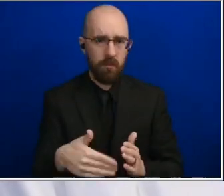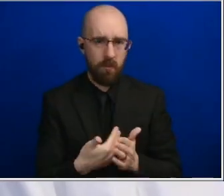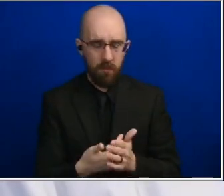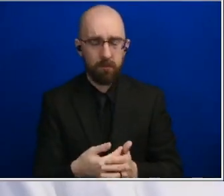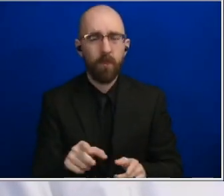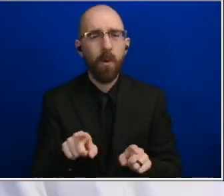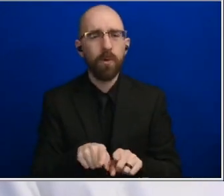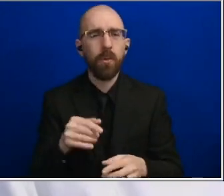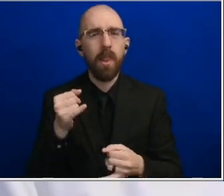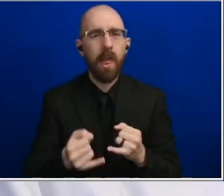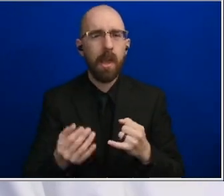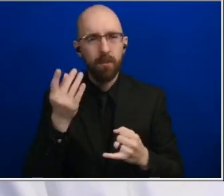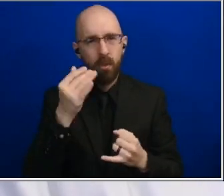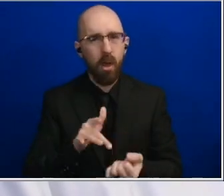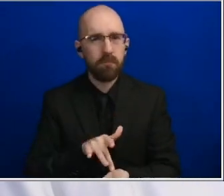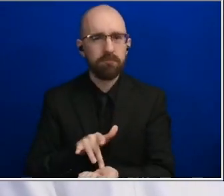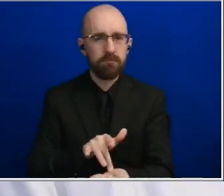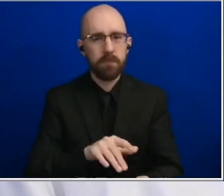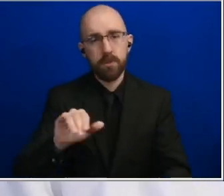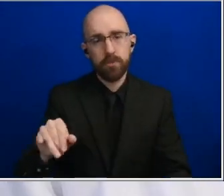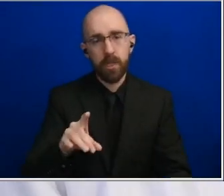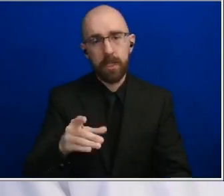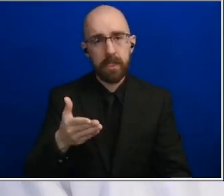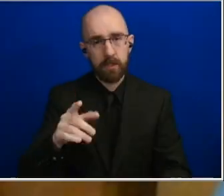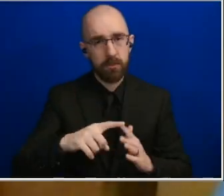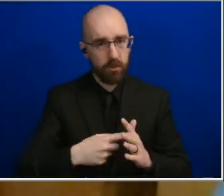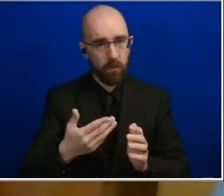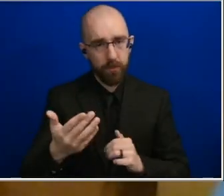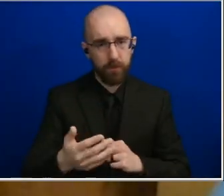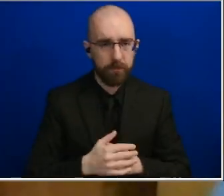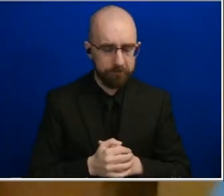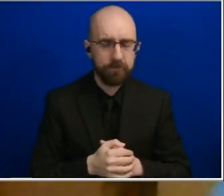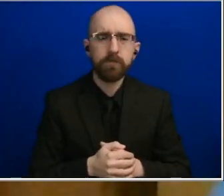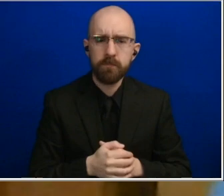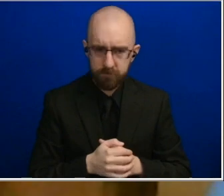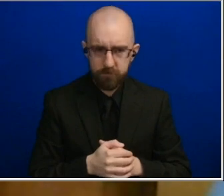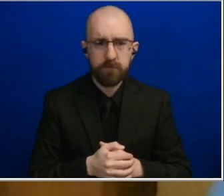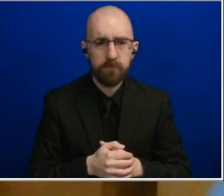we go. JD, we'll start with you. Yes.